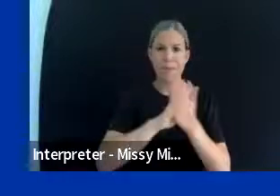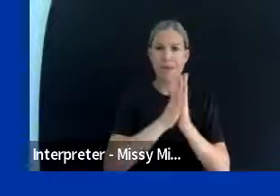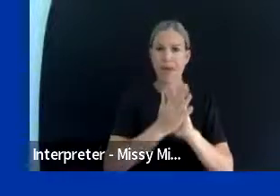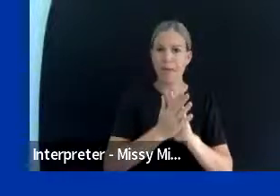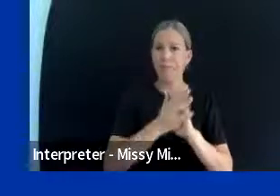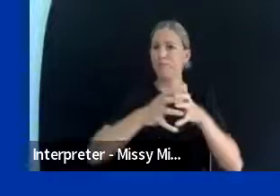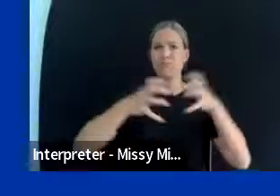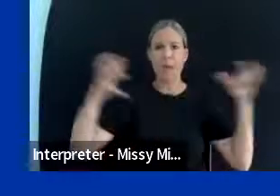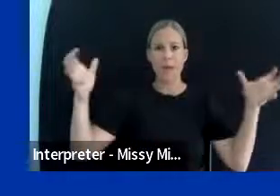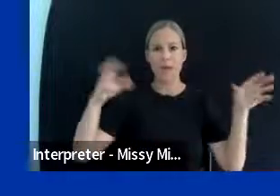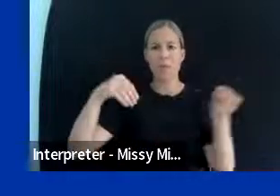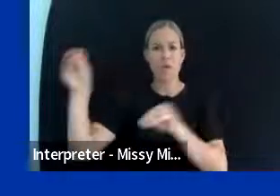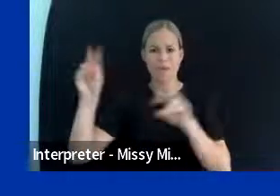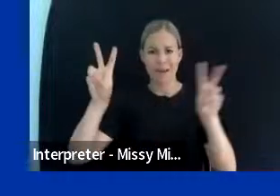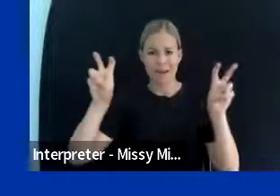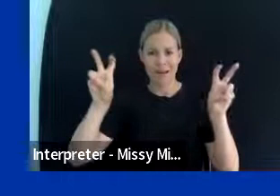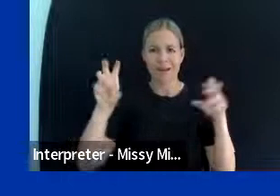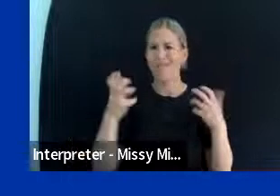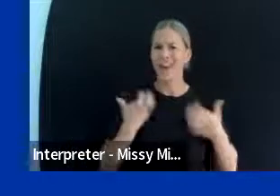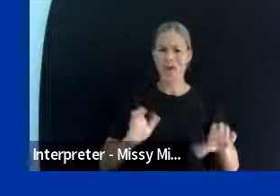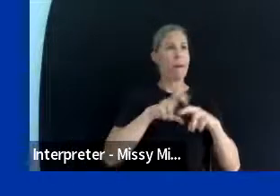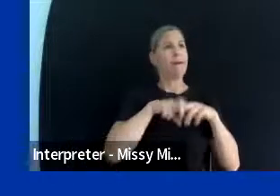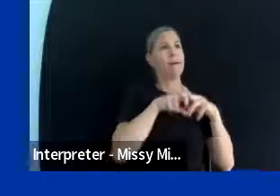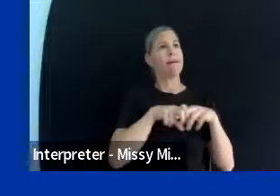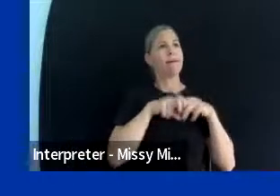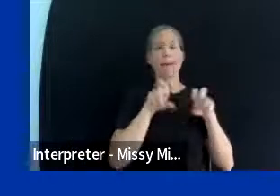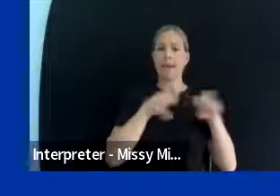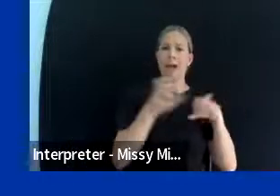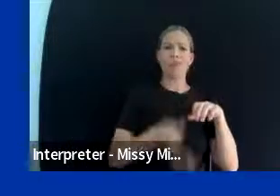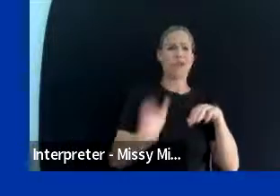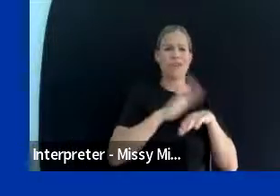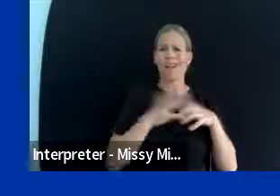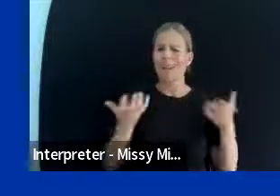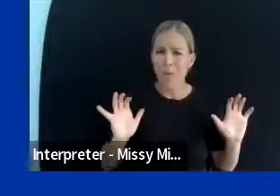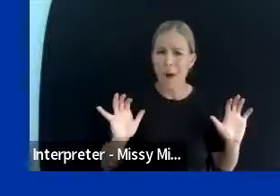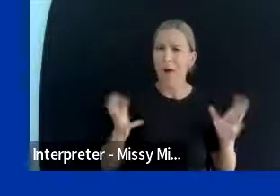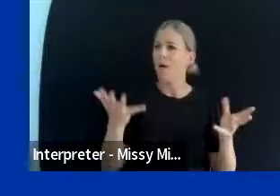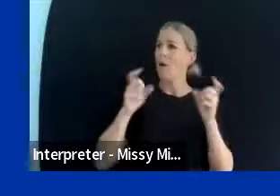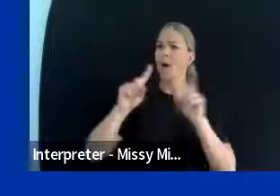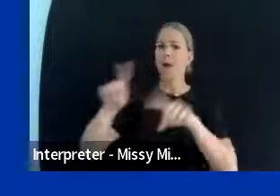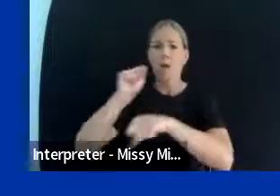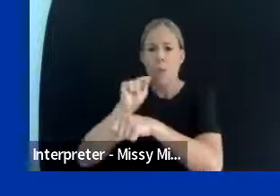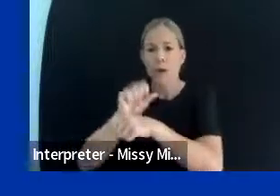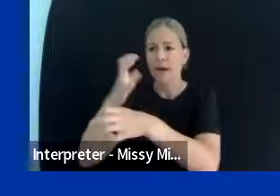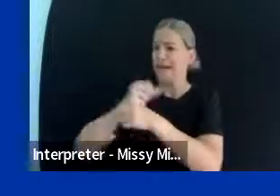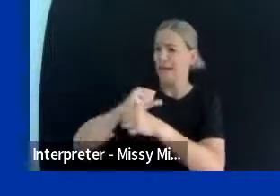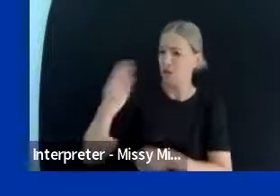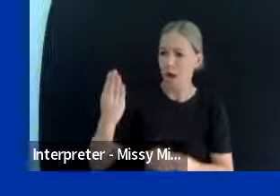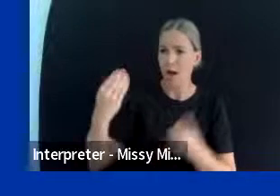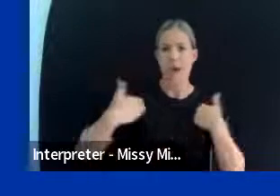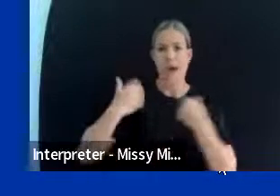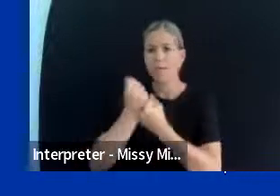sitting on the couch and doing other things. And when folks want a job, they want access to the services and supports that are out there to be able to do